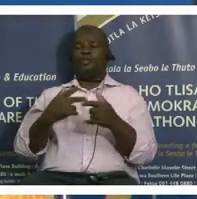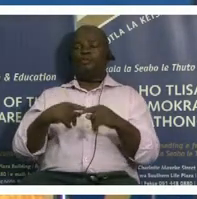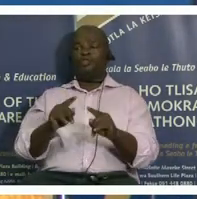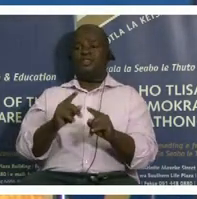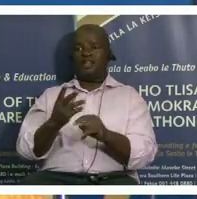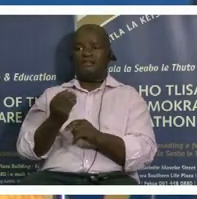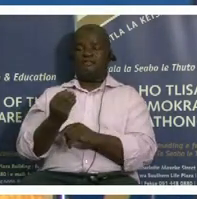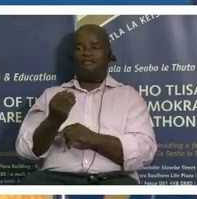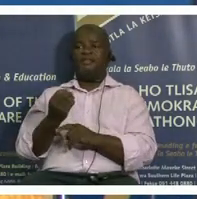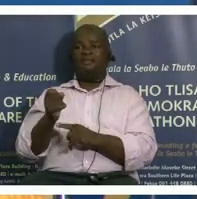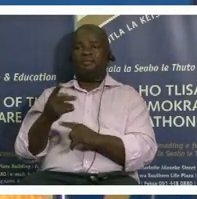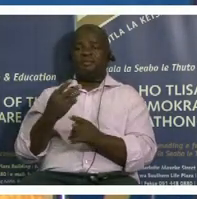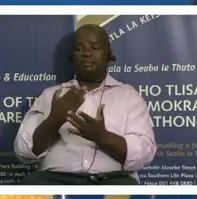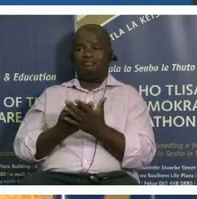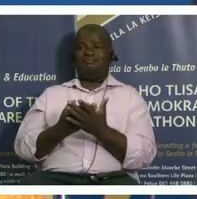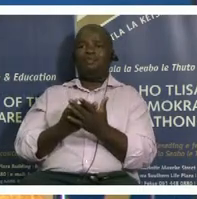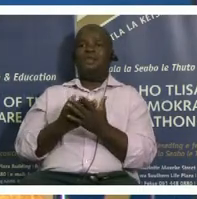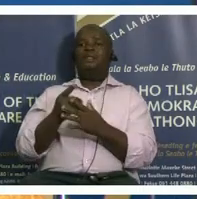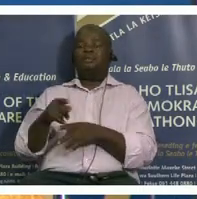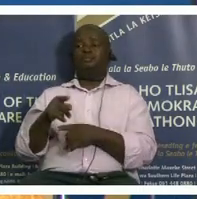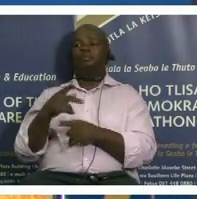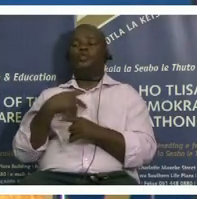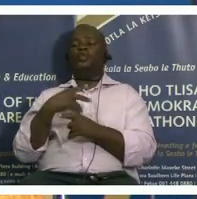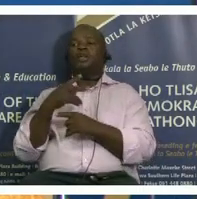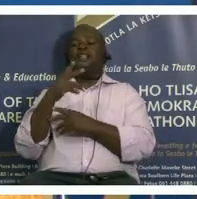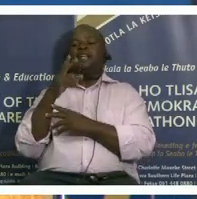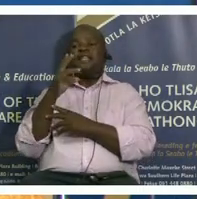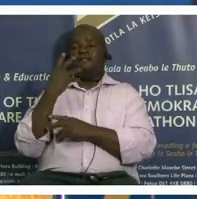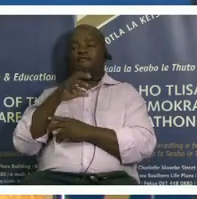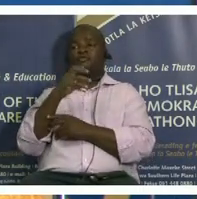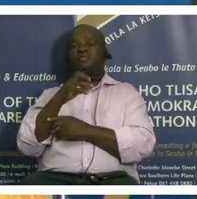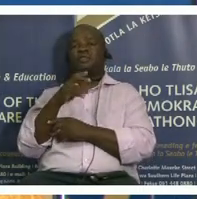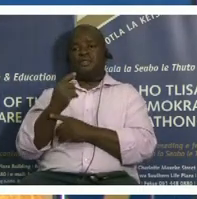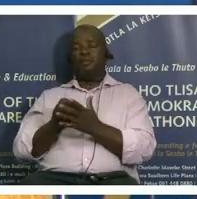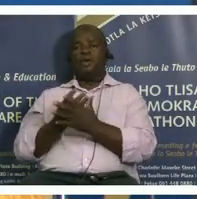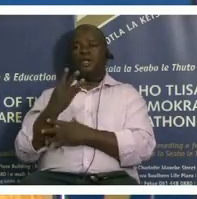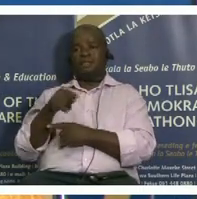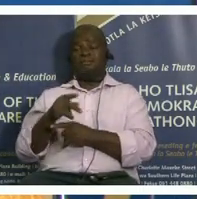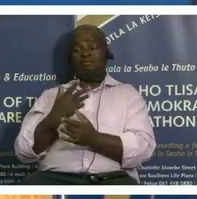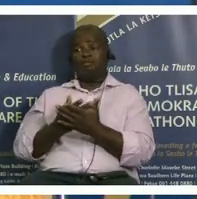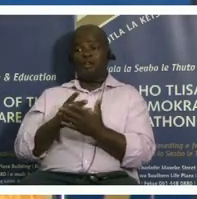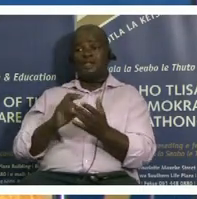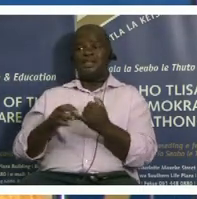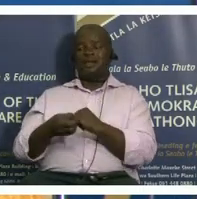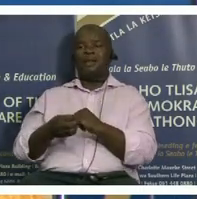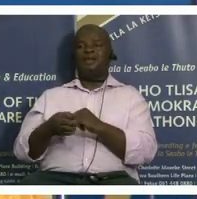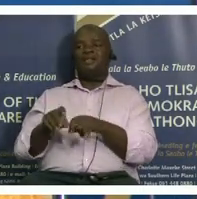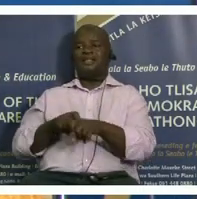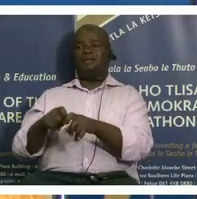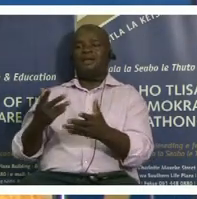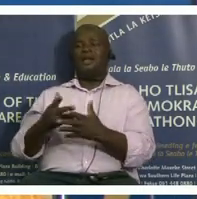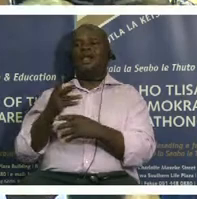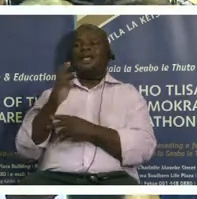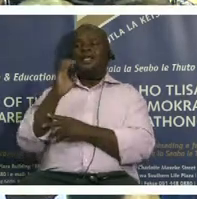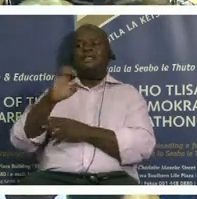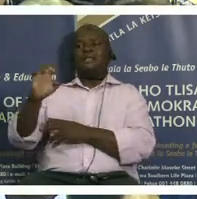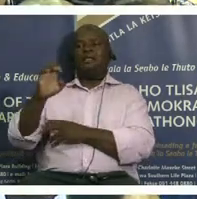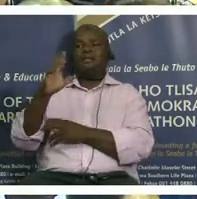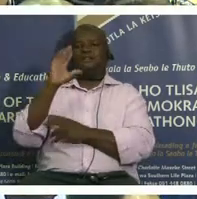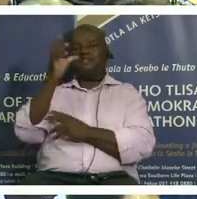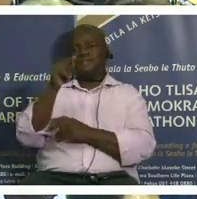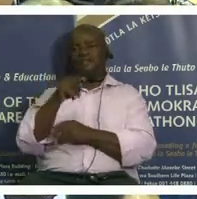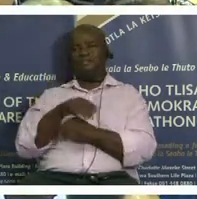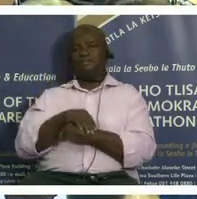deciduous fruit production that will be explored in the Free State, in the Eastern Free State. A